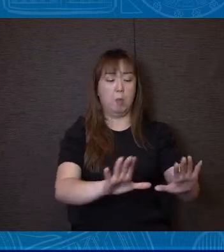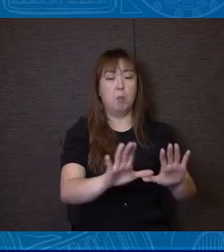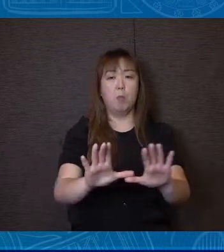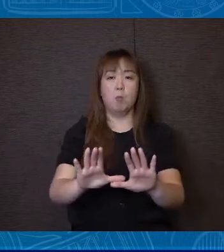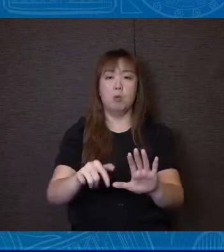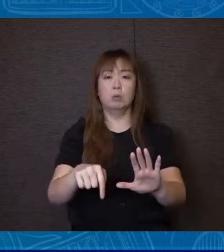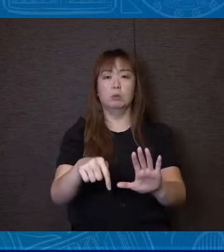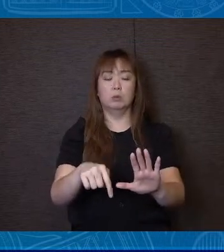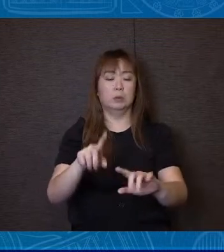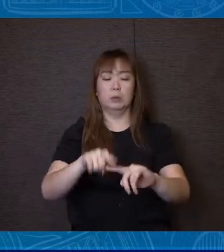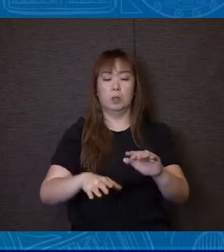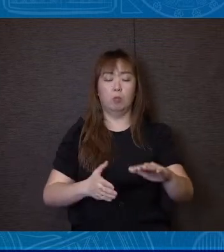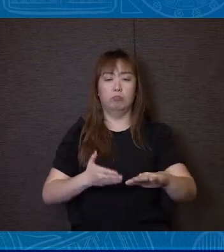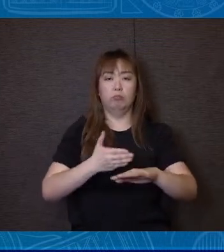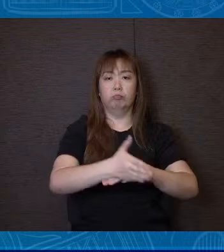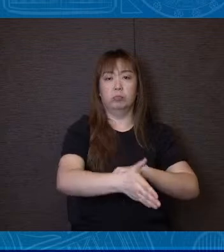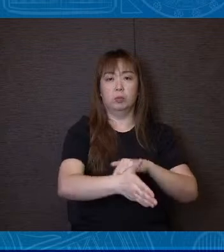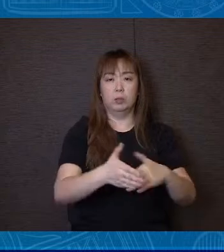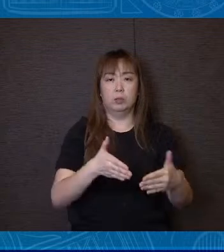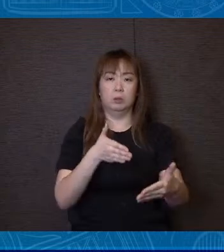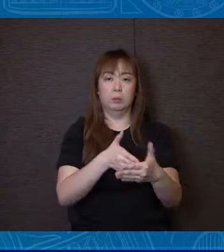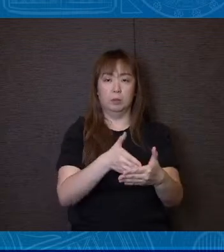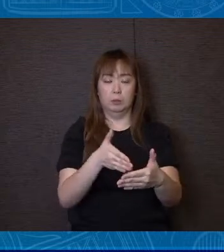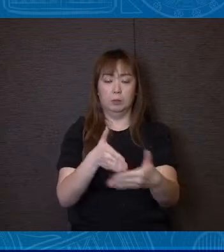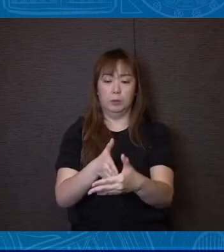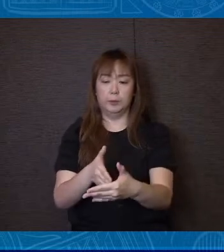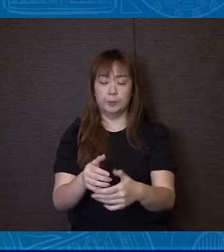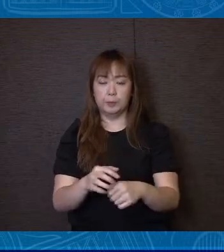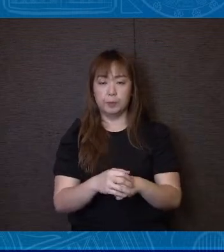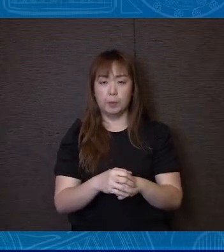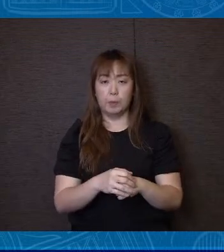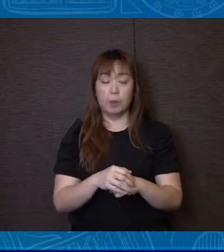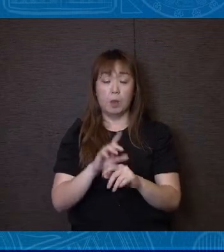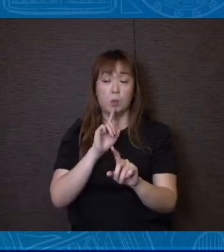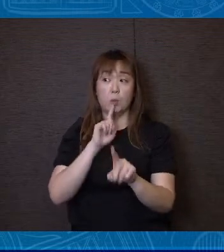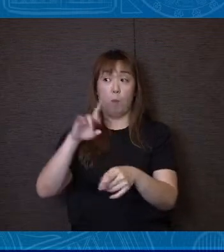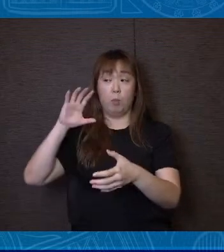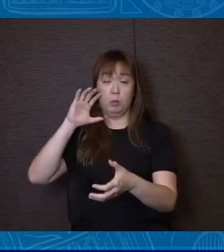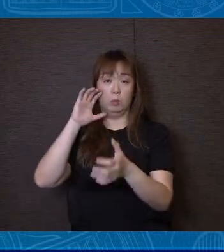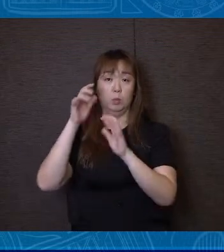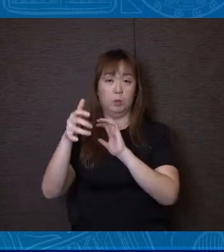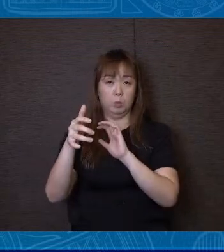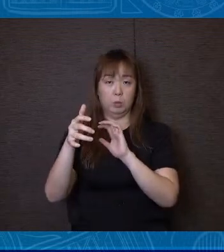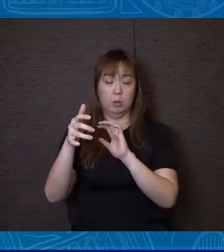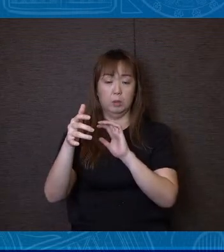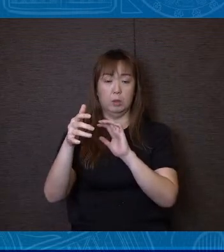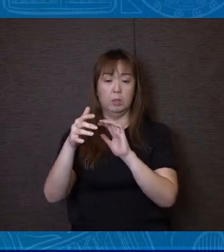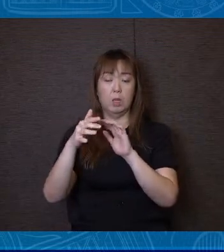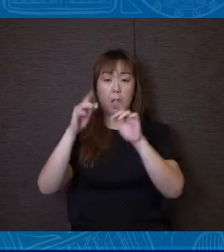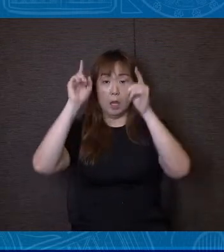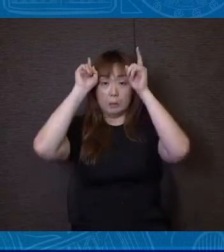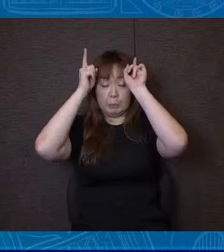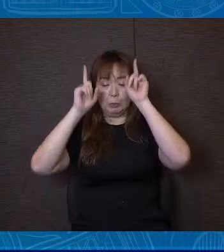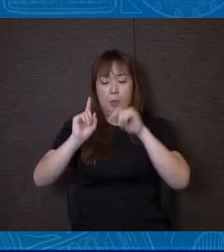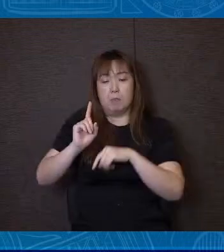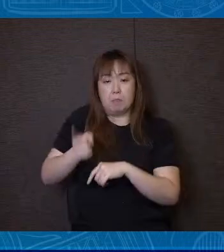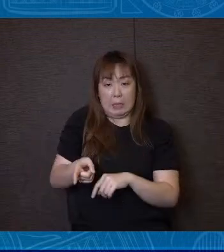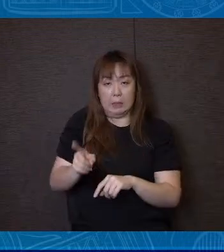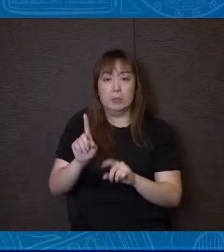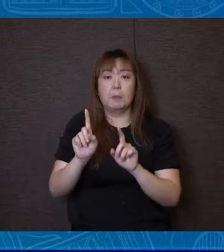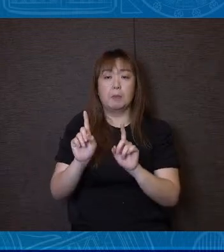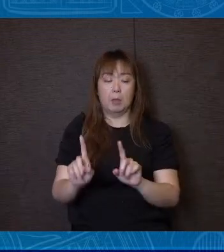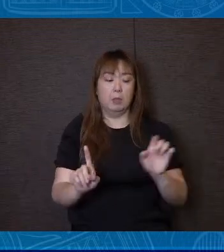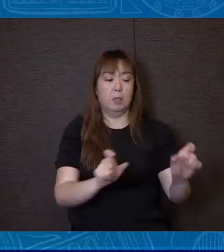you can't move. So again, when responding to a disaster as this, maintaining the network is one thing, but getting people to